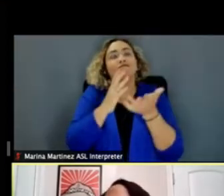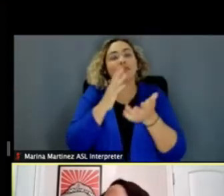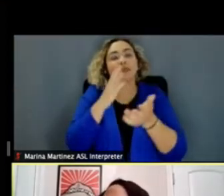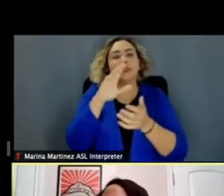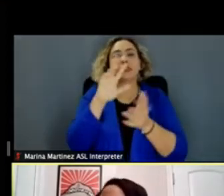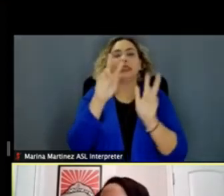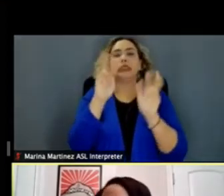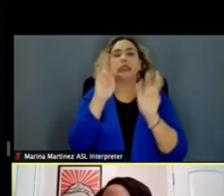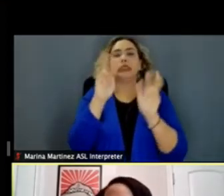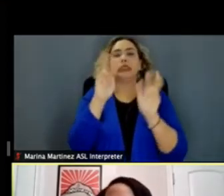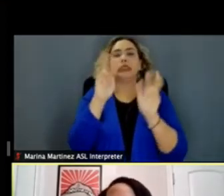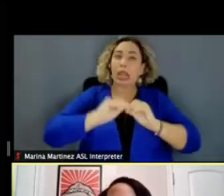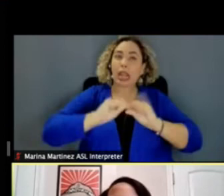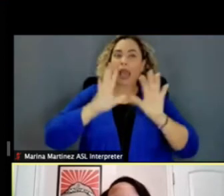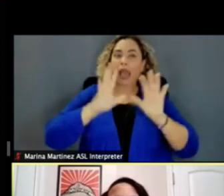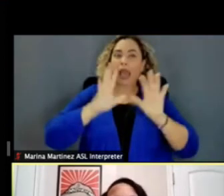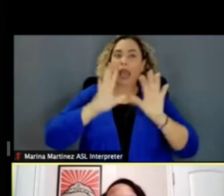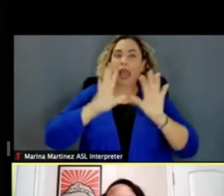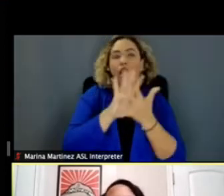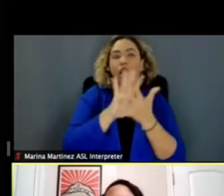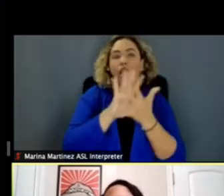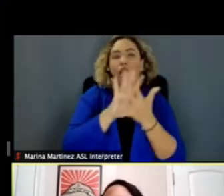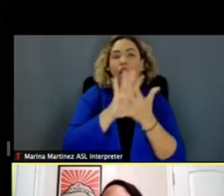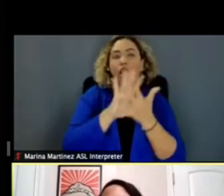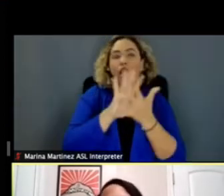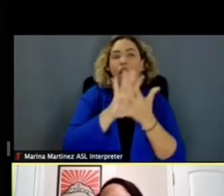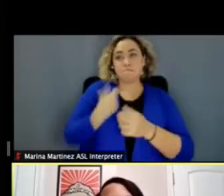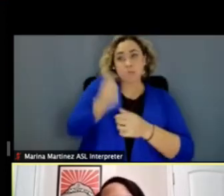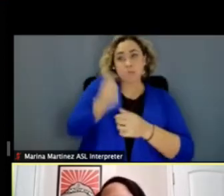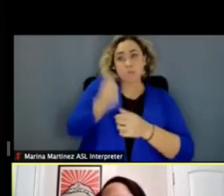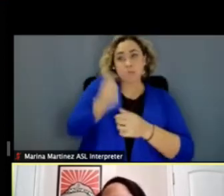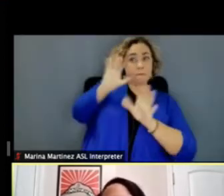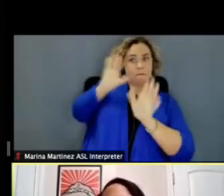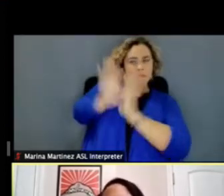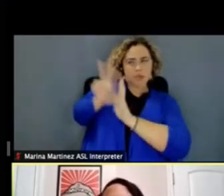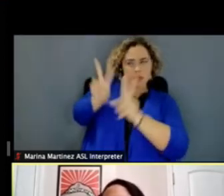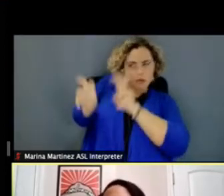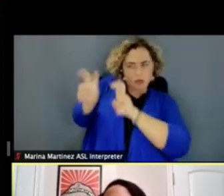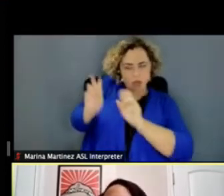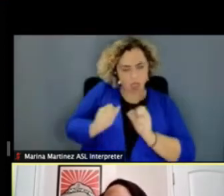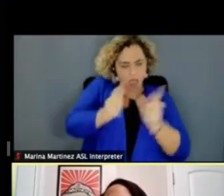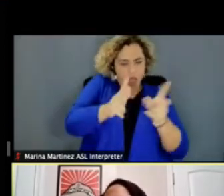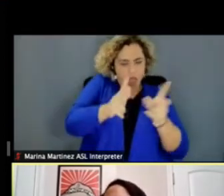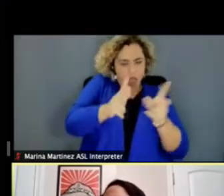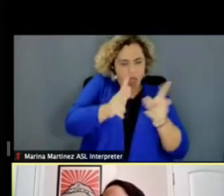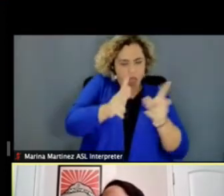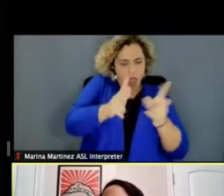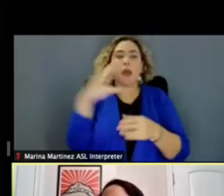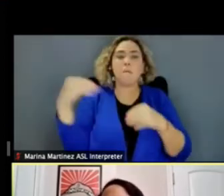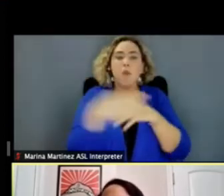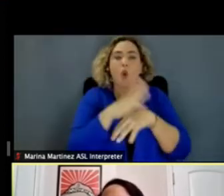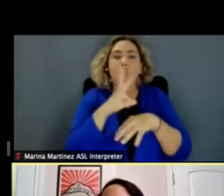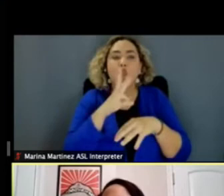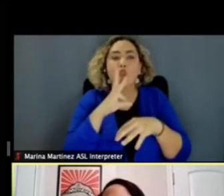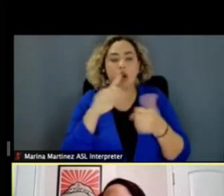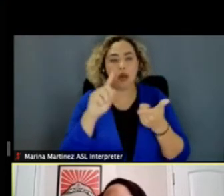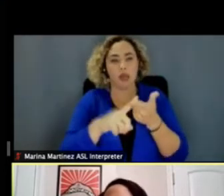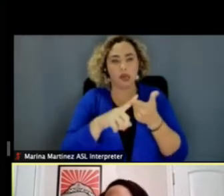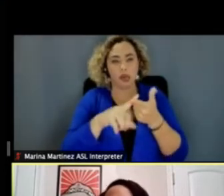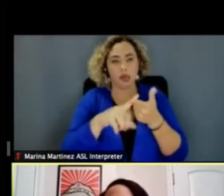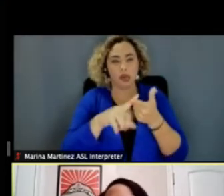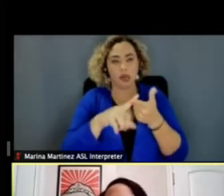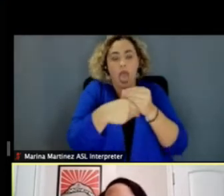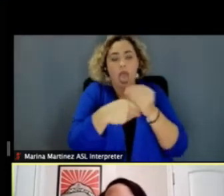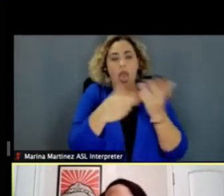abstracted interpretation of that, that brought in elements of water, that brought in elements